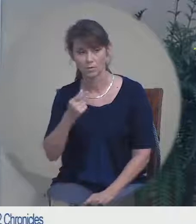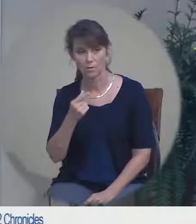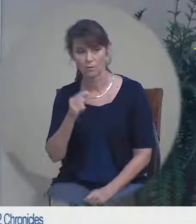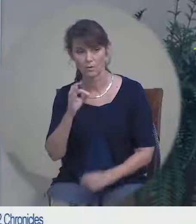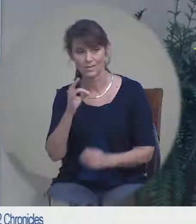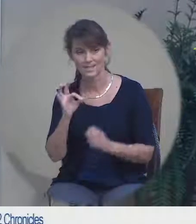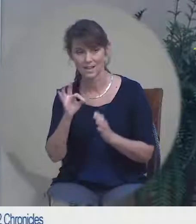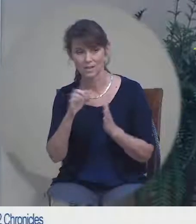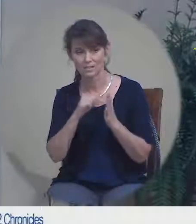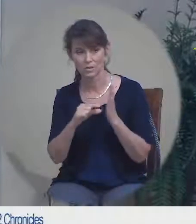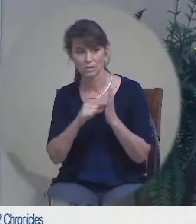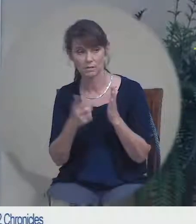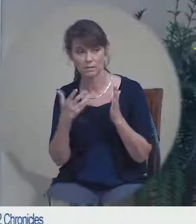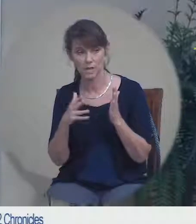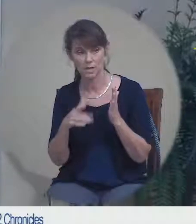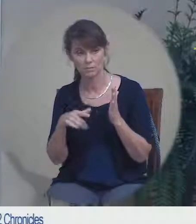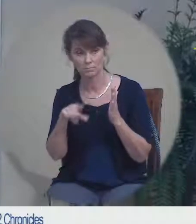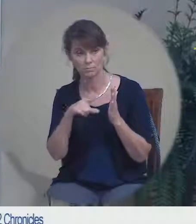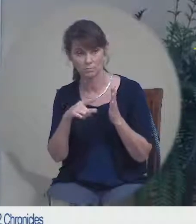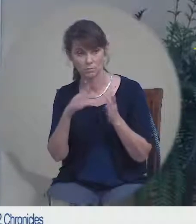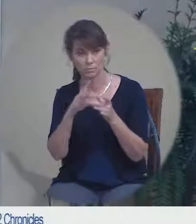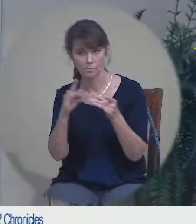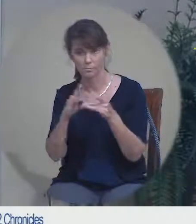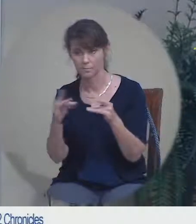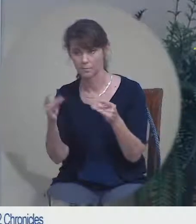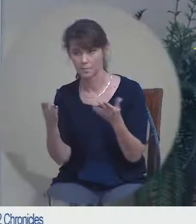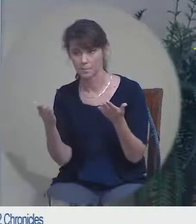you? Okay.